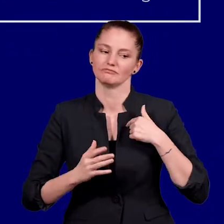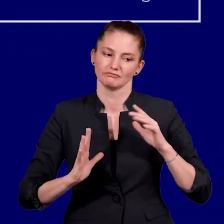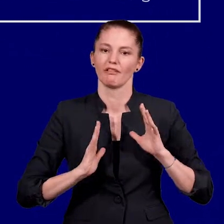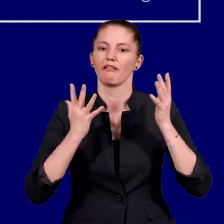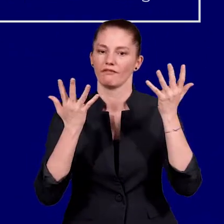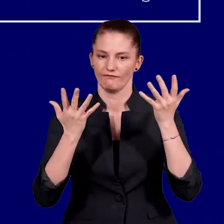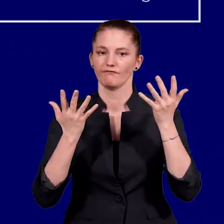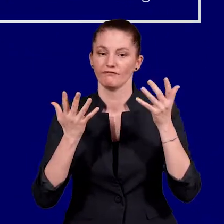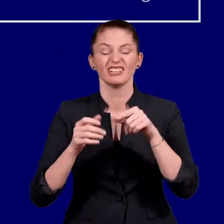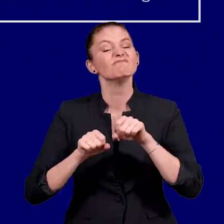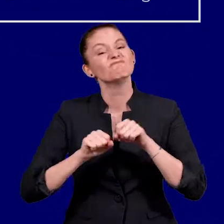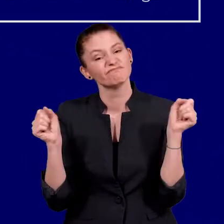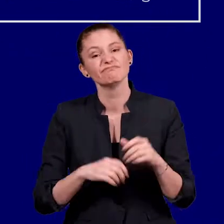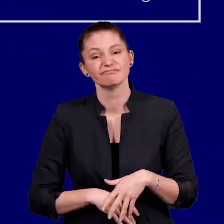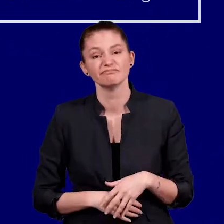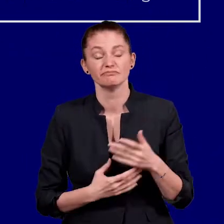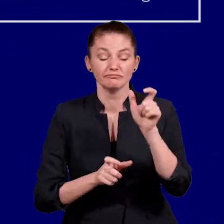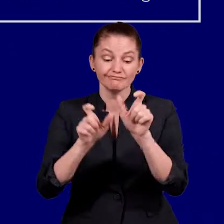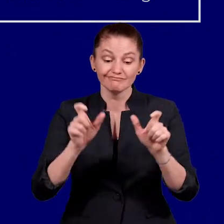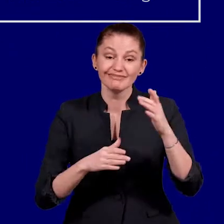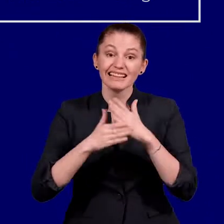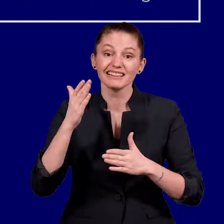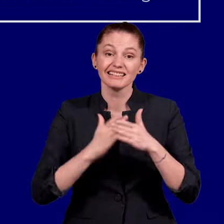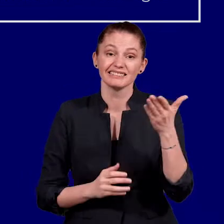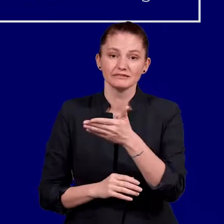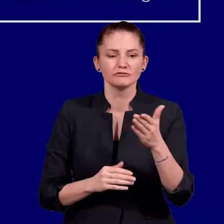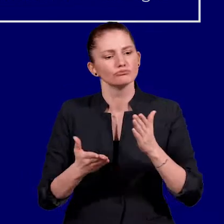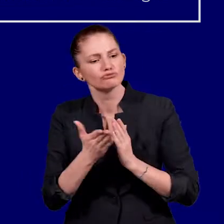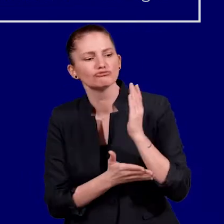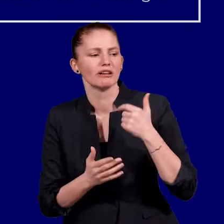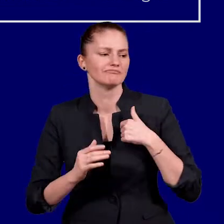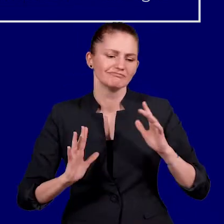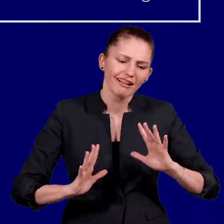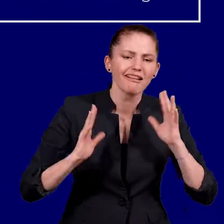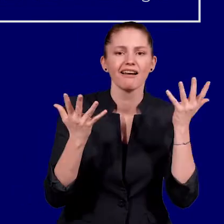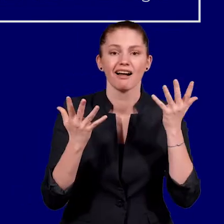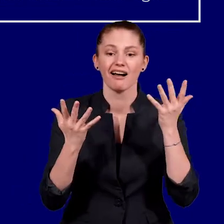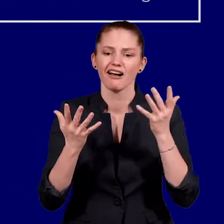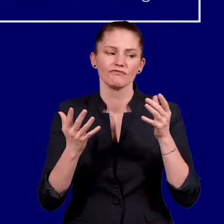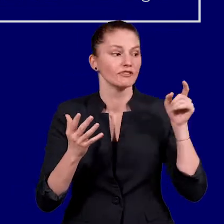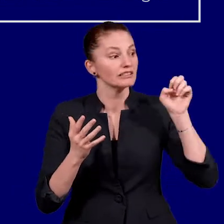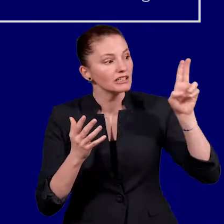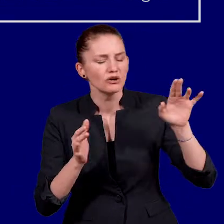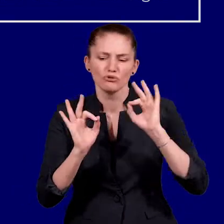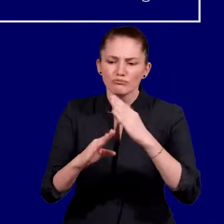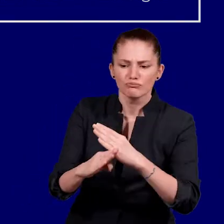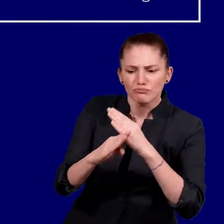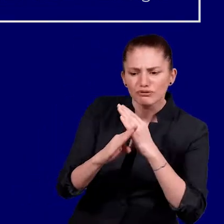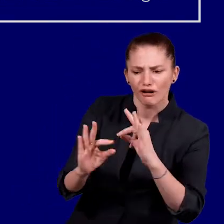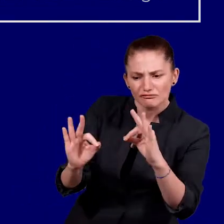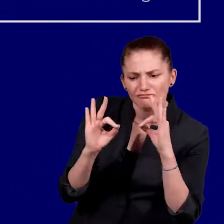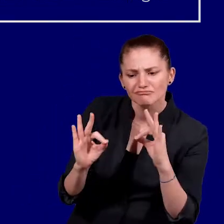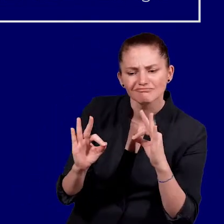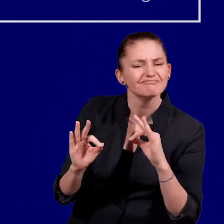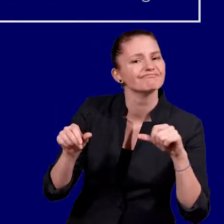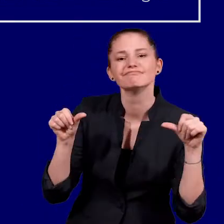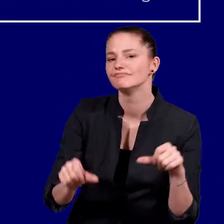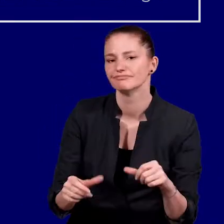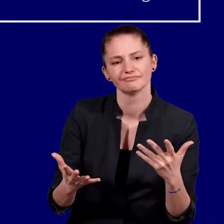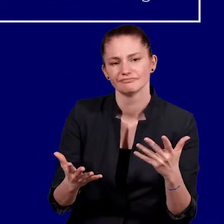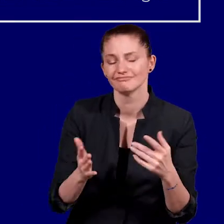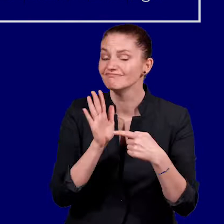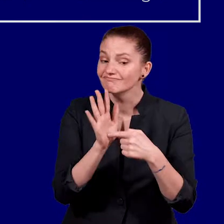life. Violation. The EU has failed to protect the right to life of disabled people